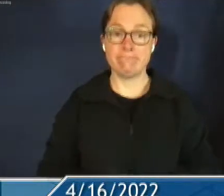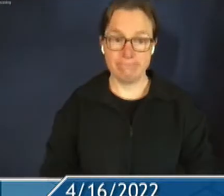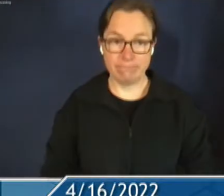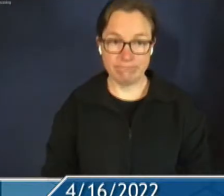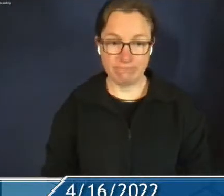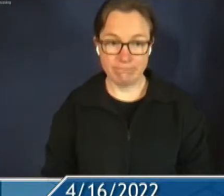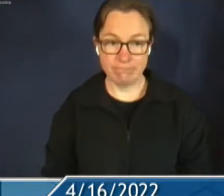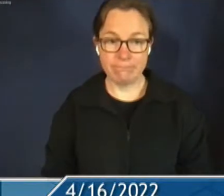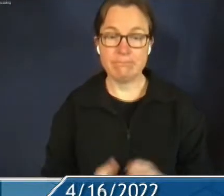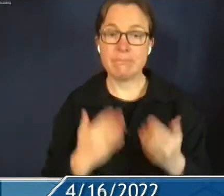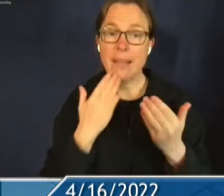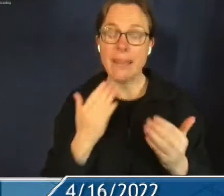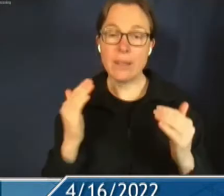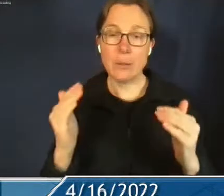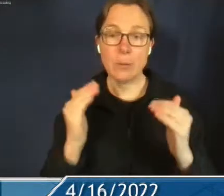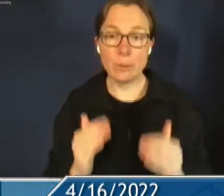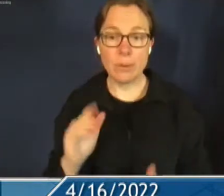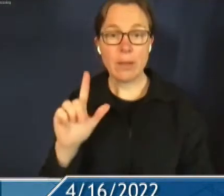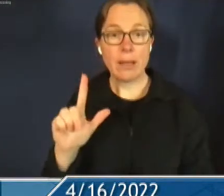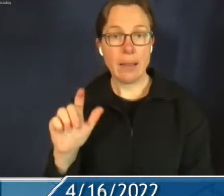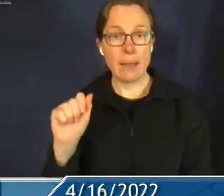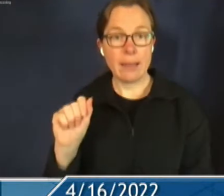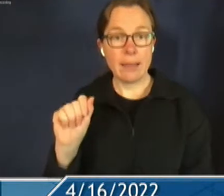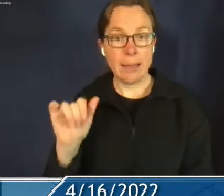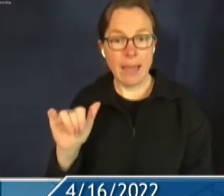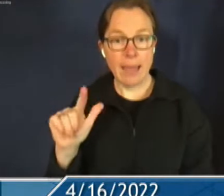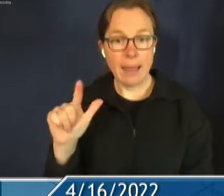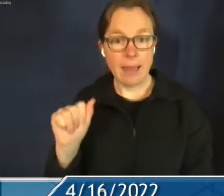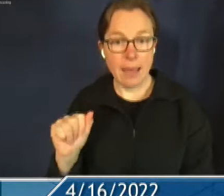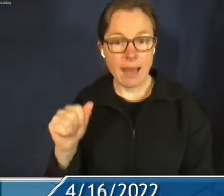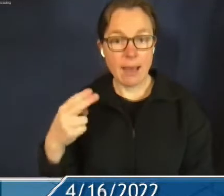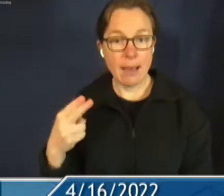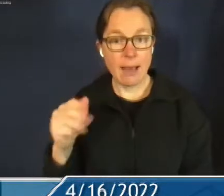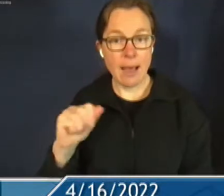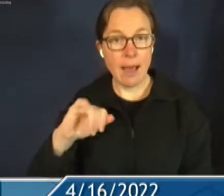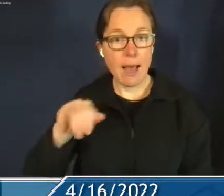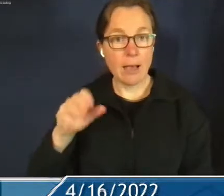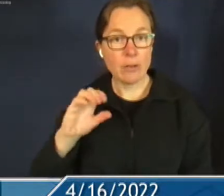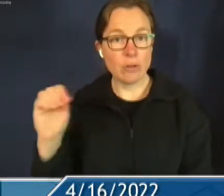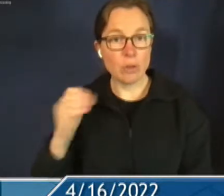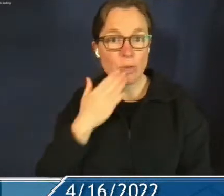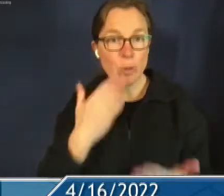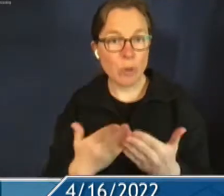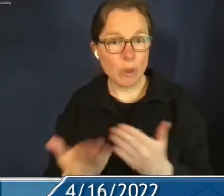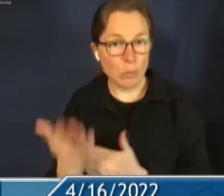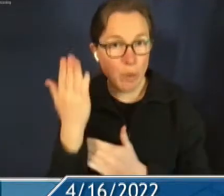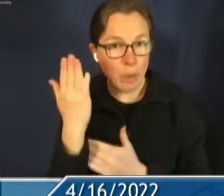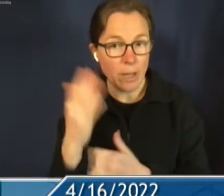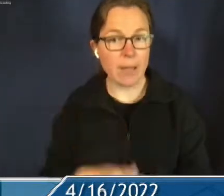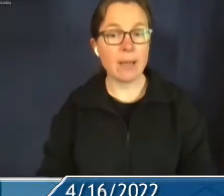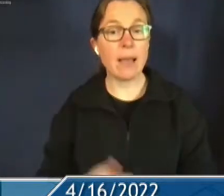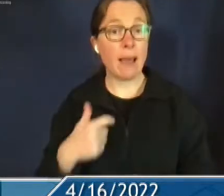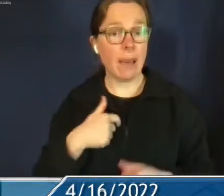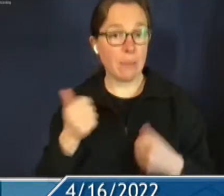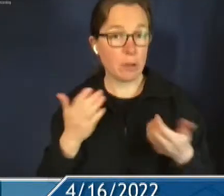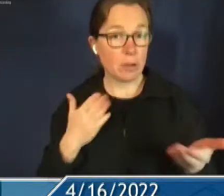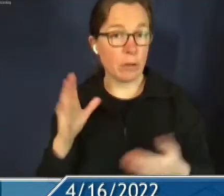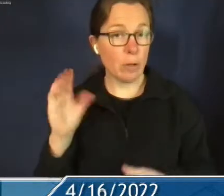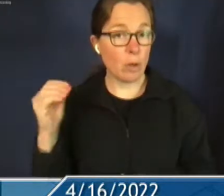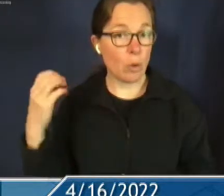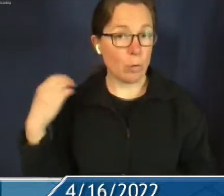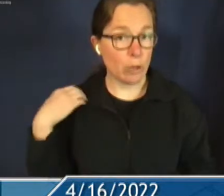Thank you. Next, we have Leila Haju. Hi, good morning, all. My name is Leila Haju, and I serve as co-chair for